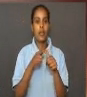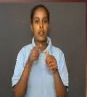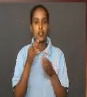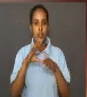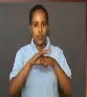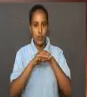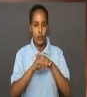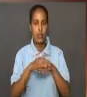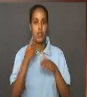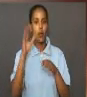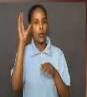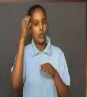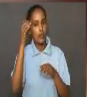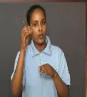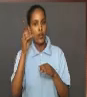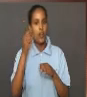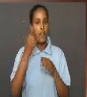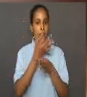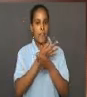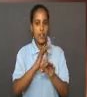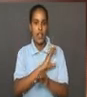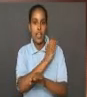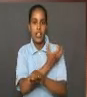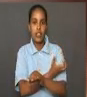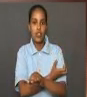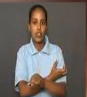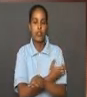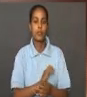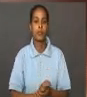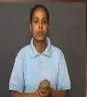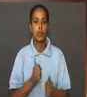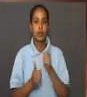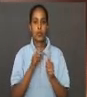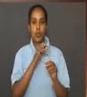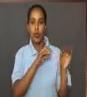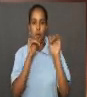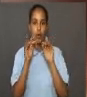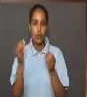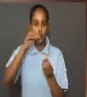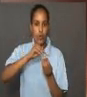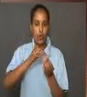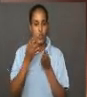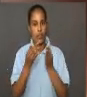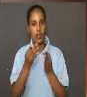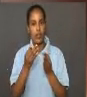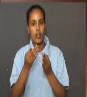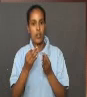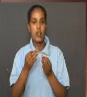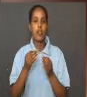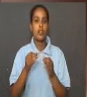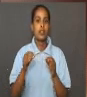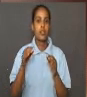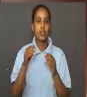introduce the concept of free energy, which is also referred to as